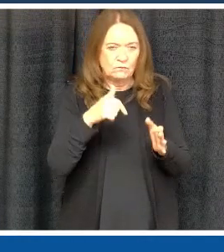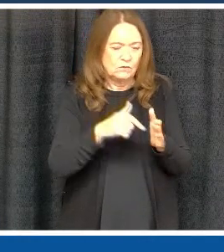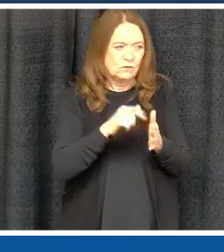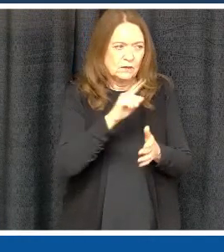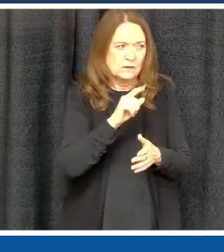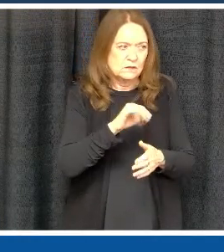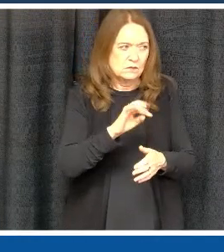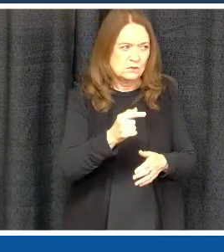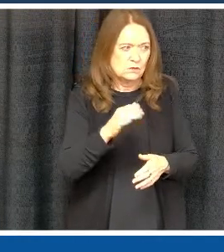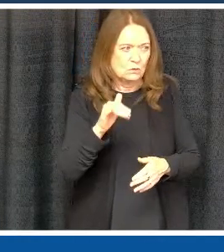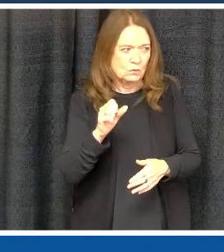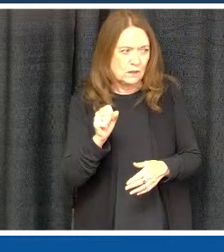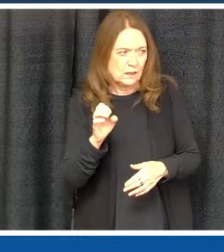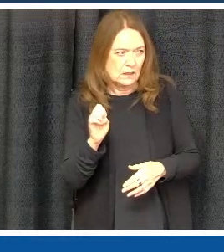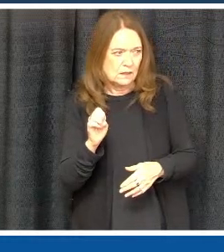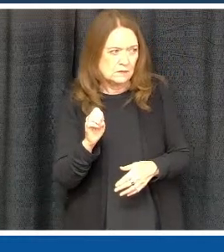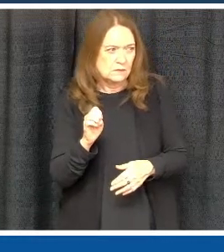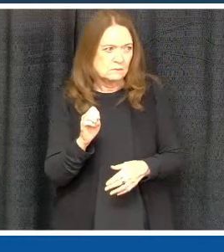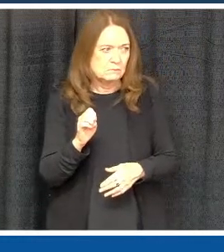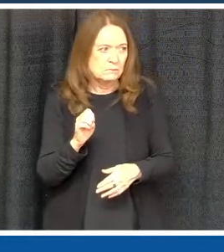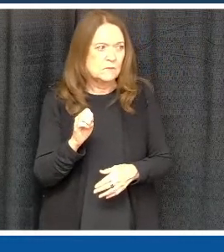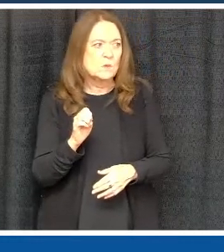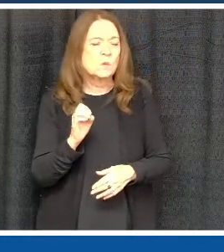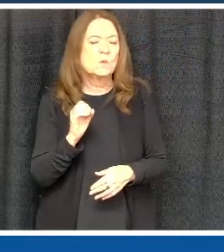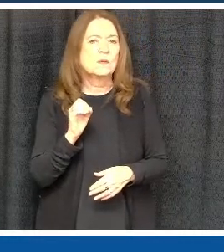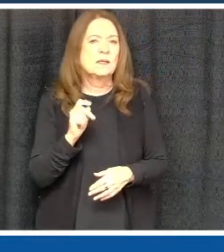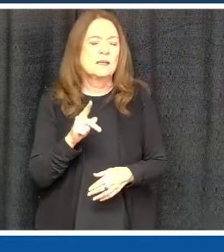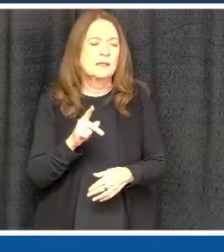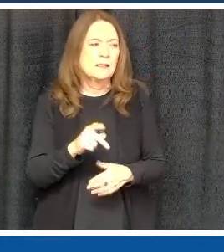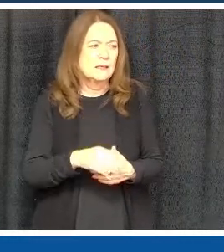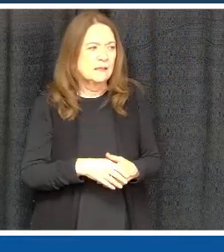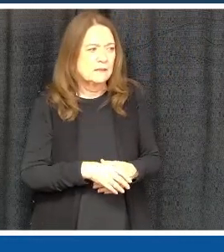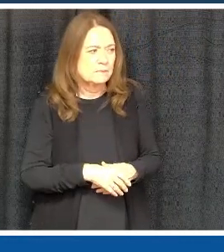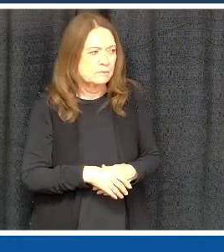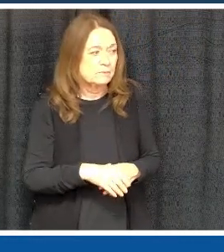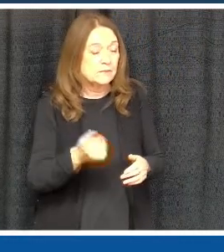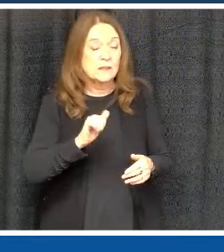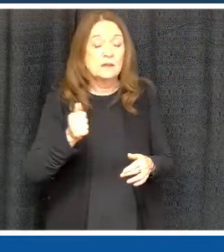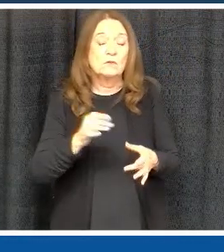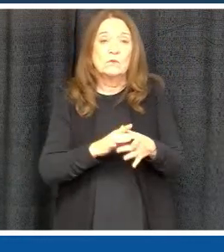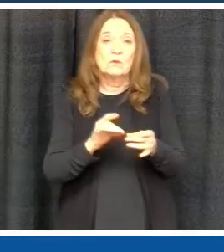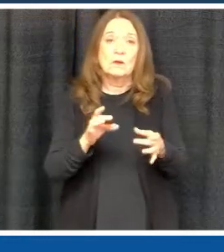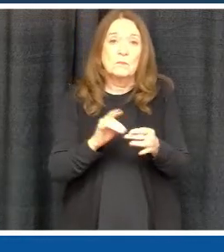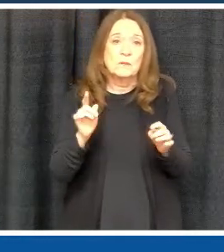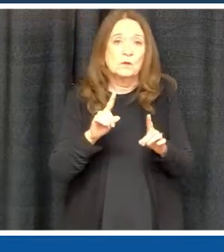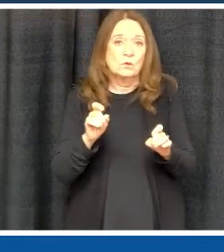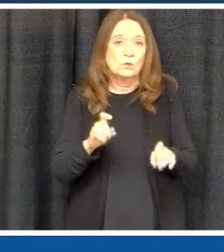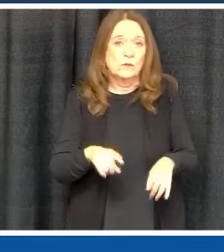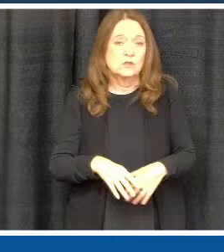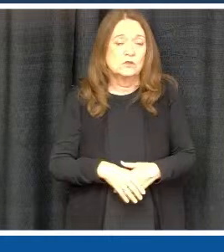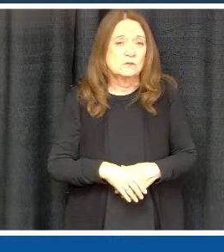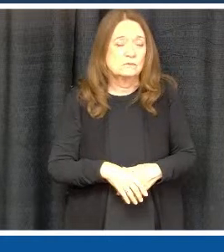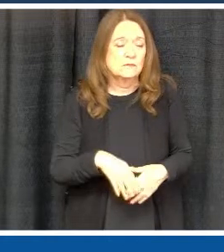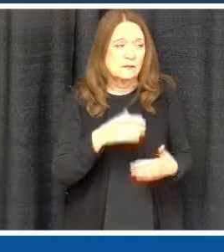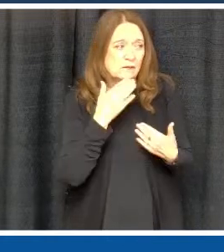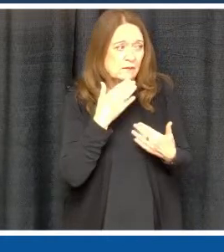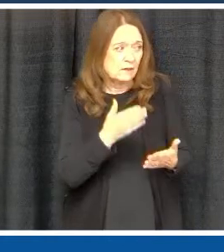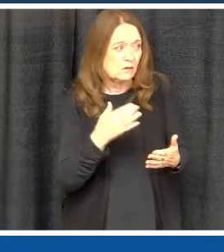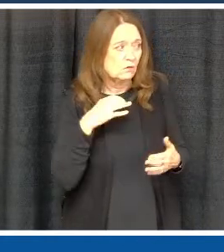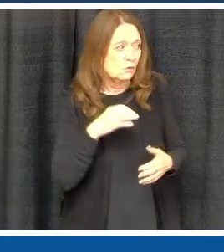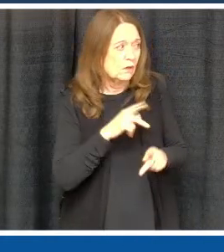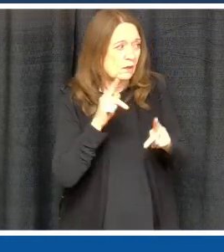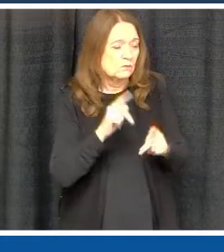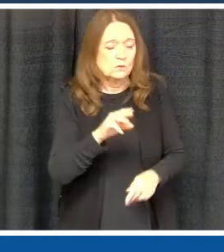case. Okay, thank you. All right, any other comment or question? Thank you.